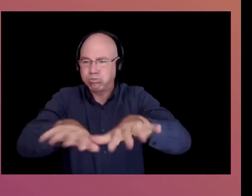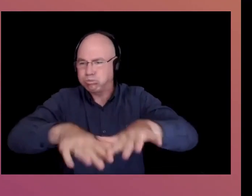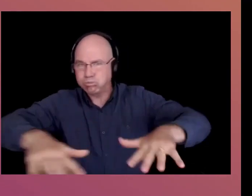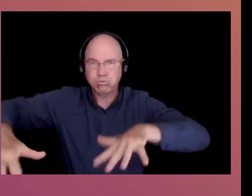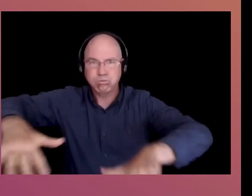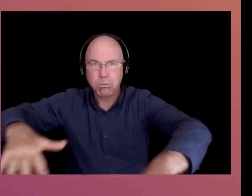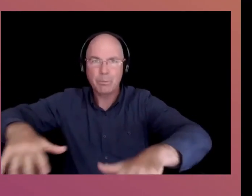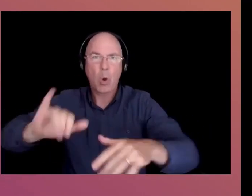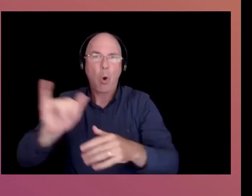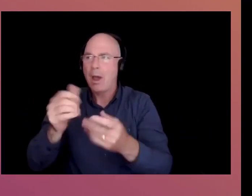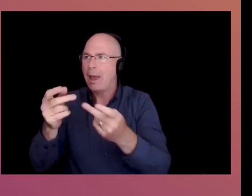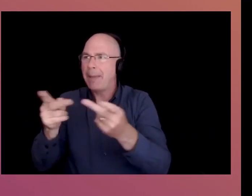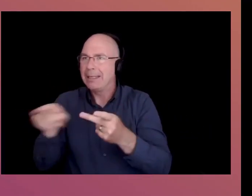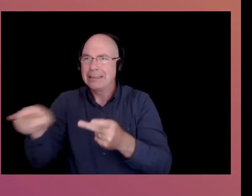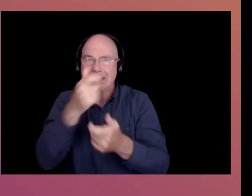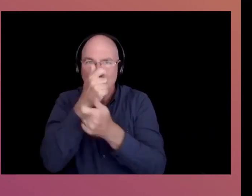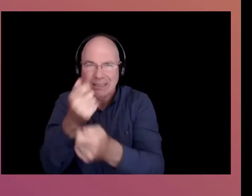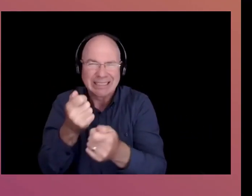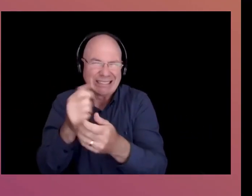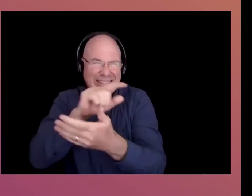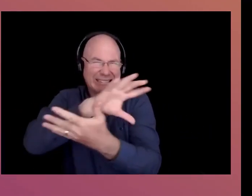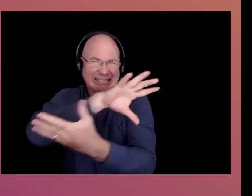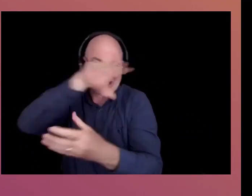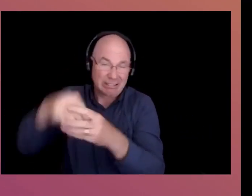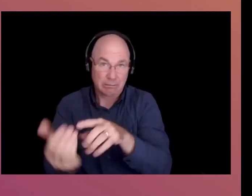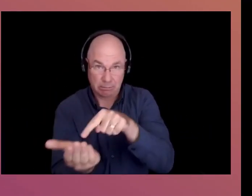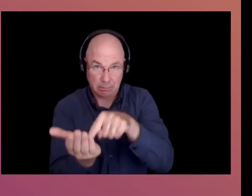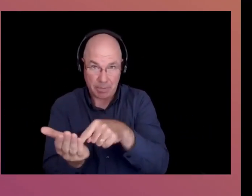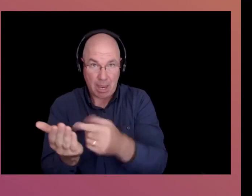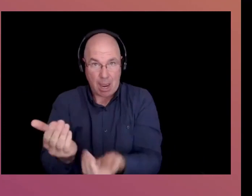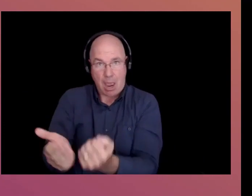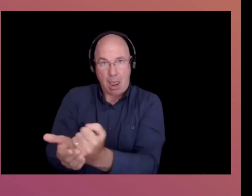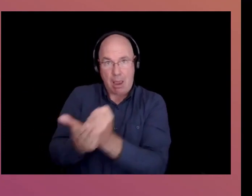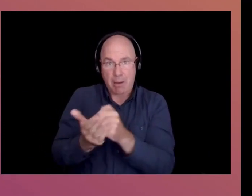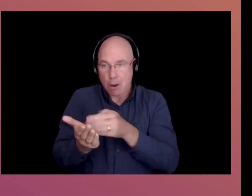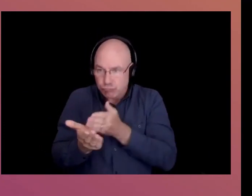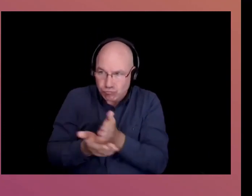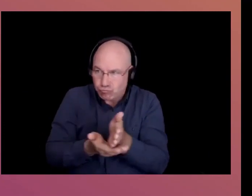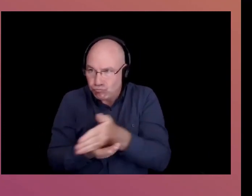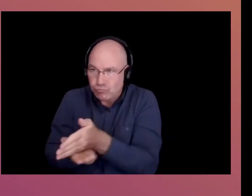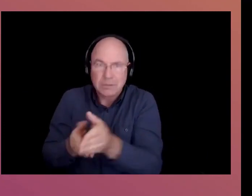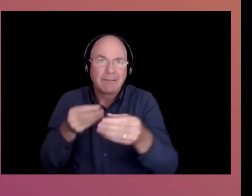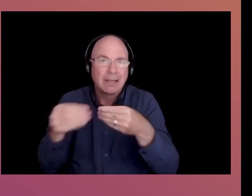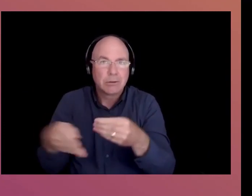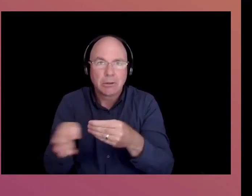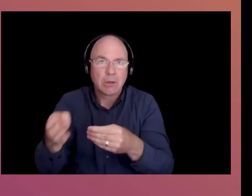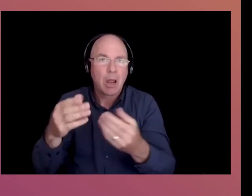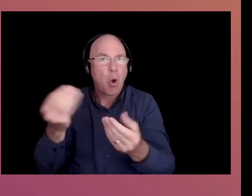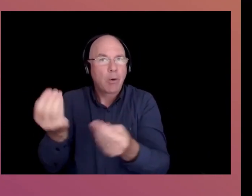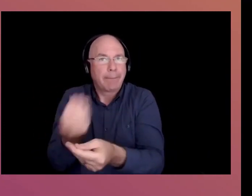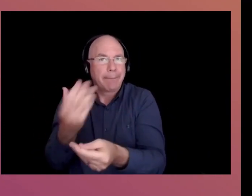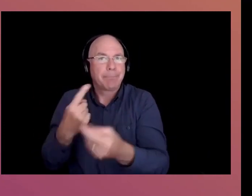interest, the app can provide flexible route navigation and announcements of shops, restaurants, and so